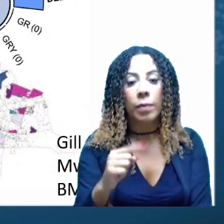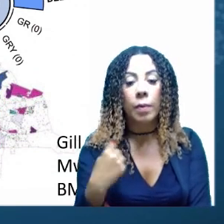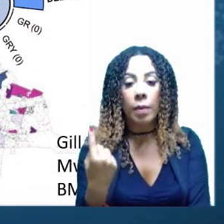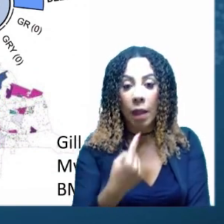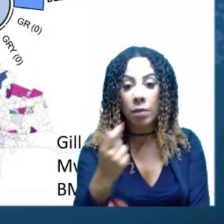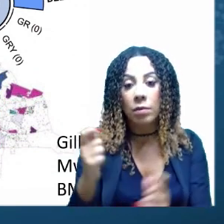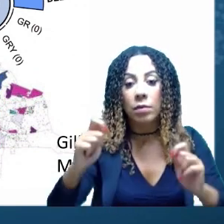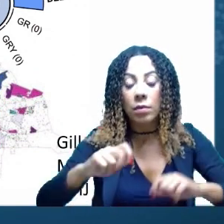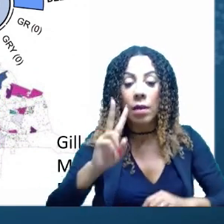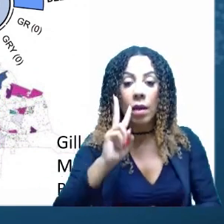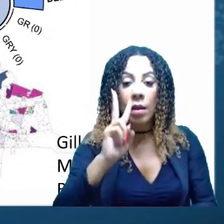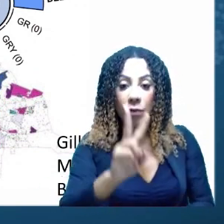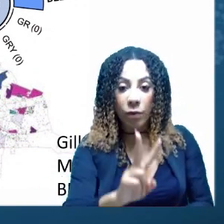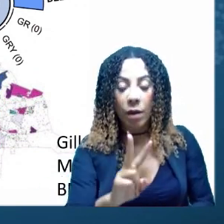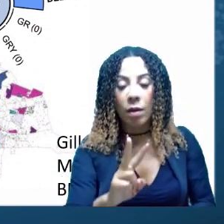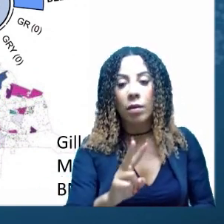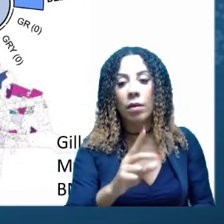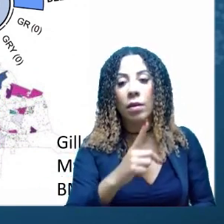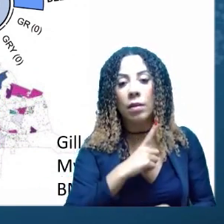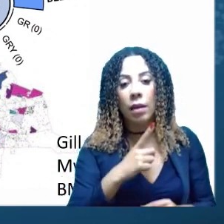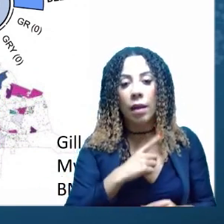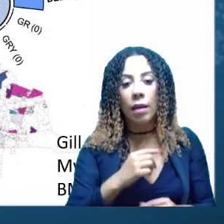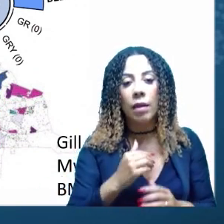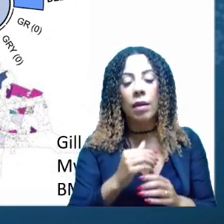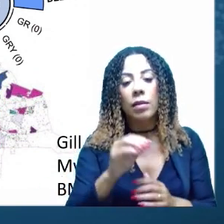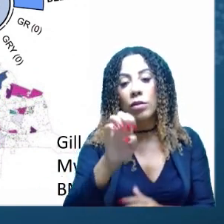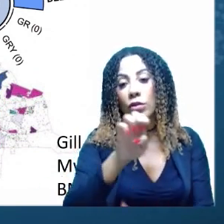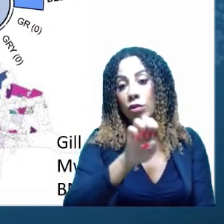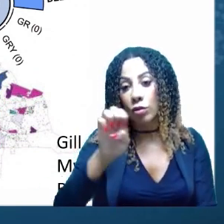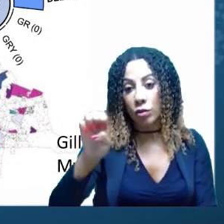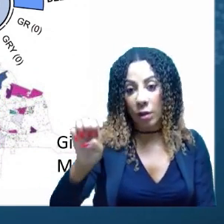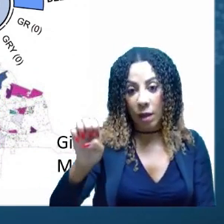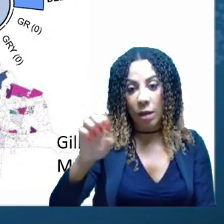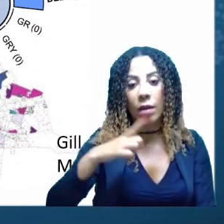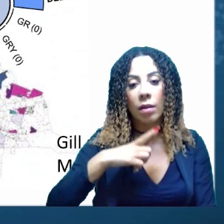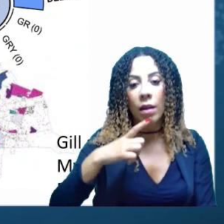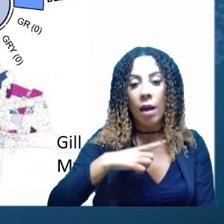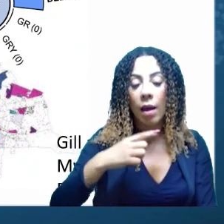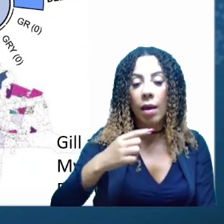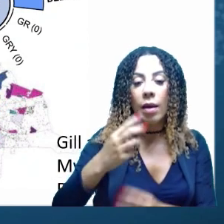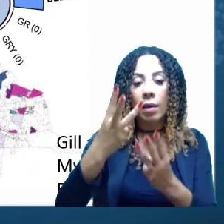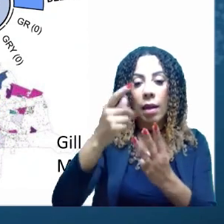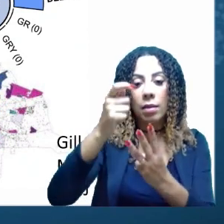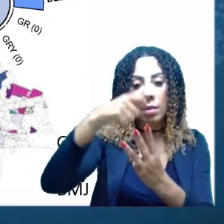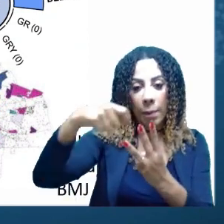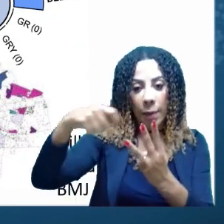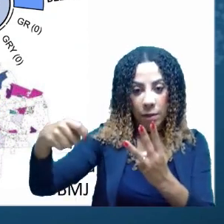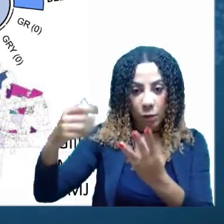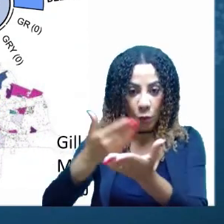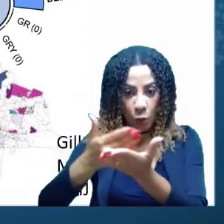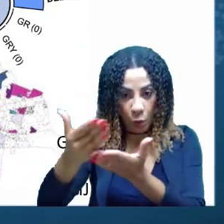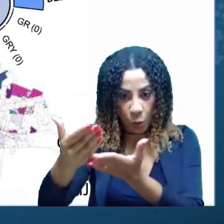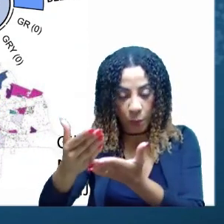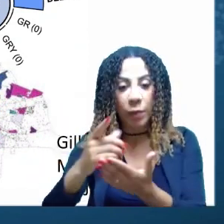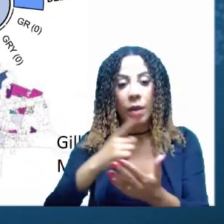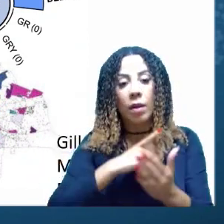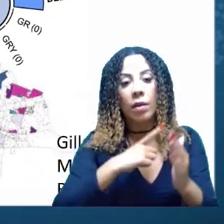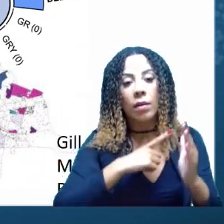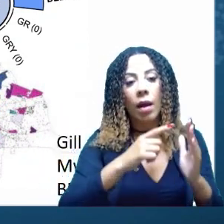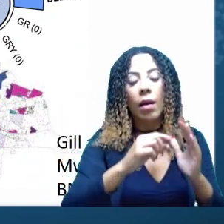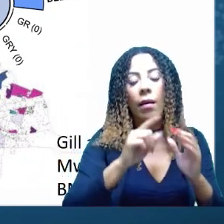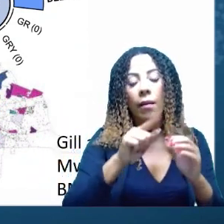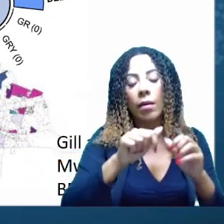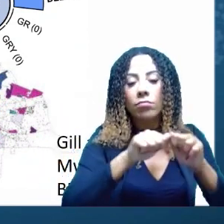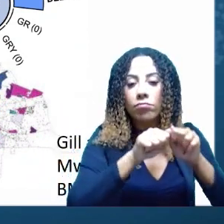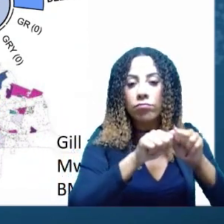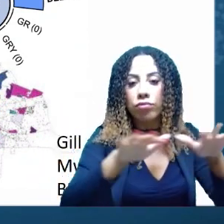ver na extrema esquerda, você tem os primeiros 3 meses. Você pode ver que tem uma curva da epidemia ao longo